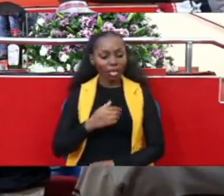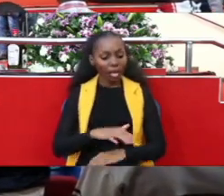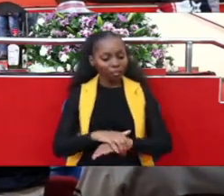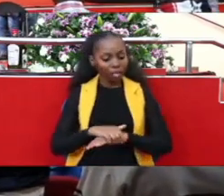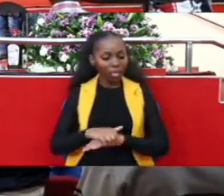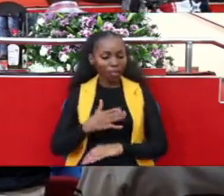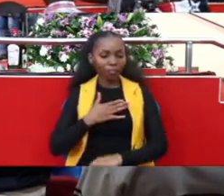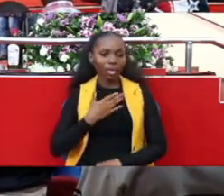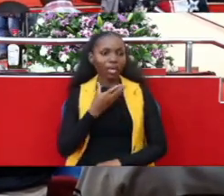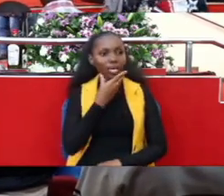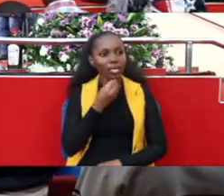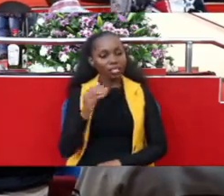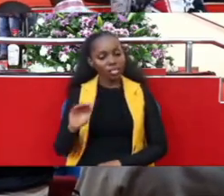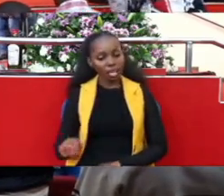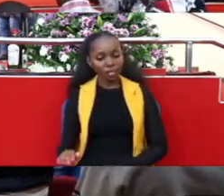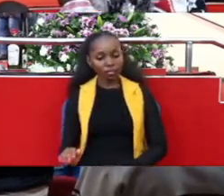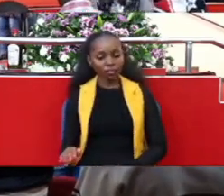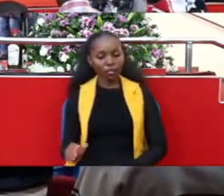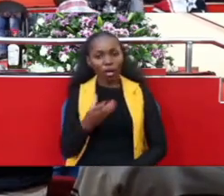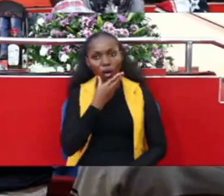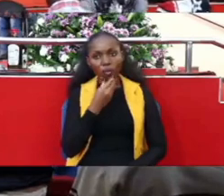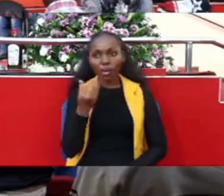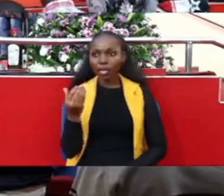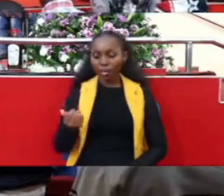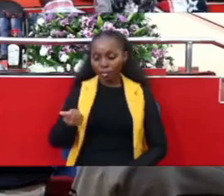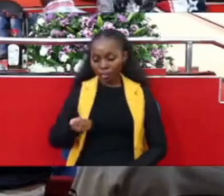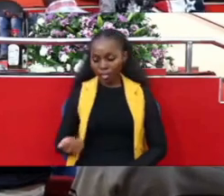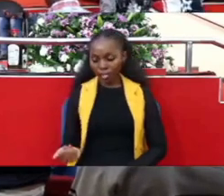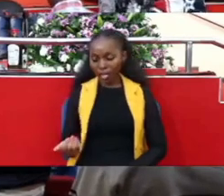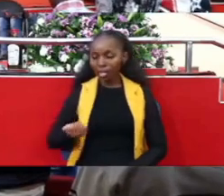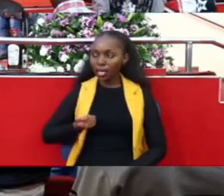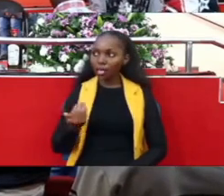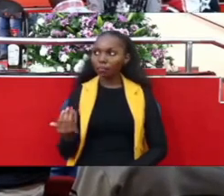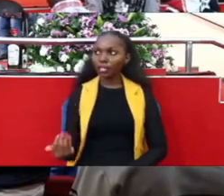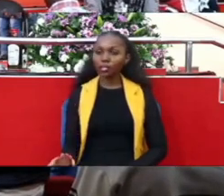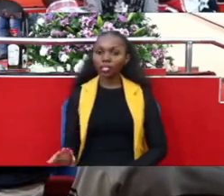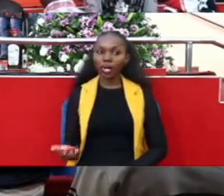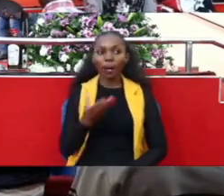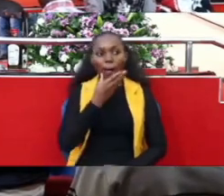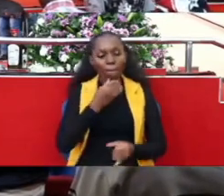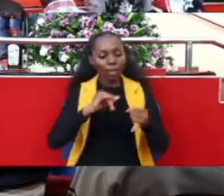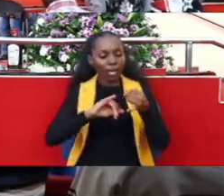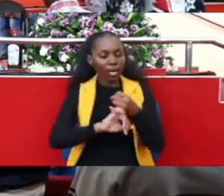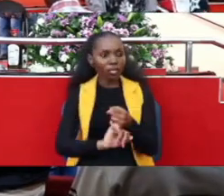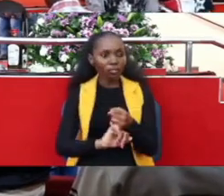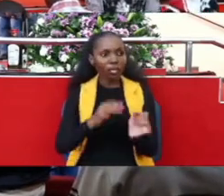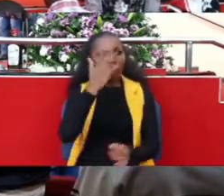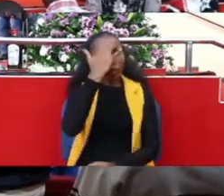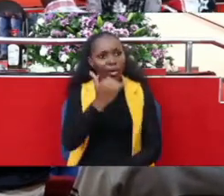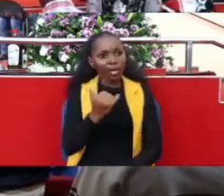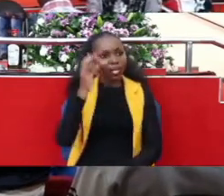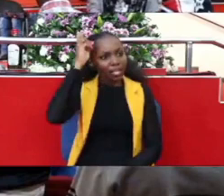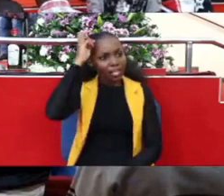son, I am taking back my daughter, I am taking back my spouse, because he was not yours in the